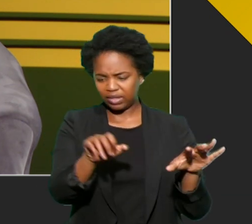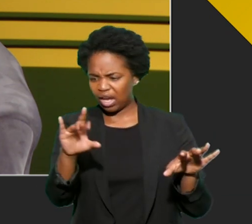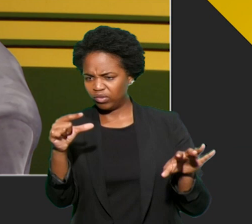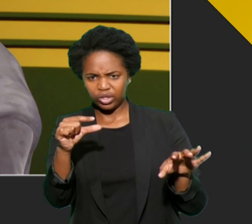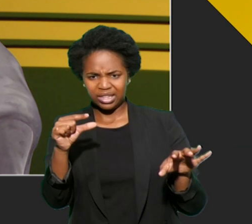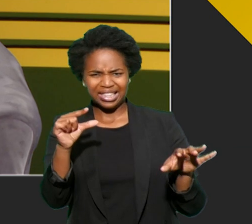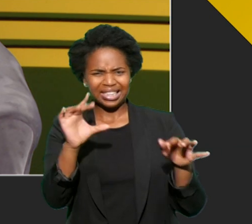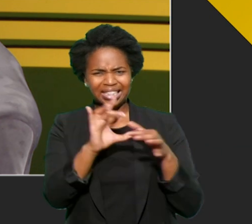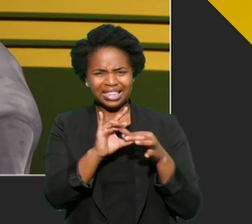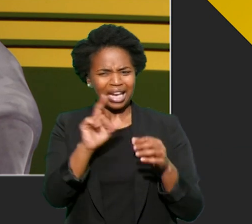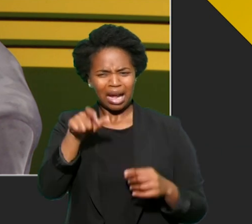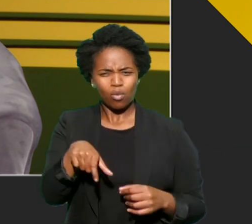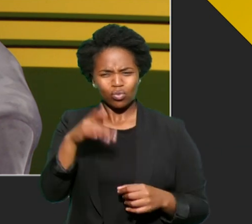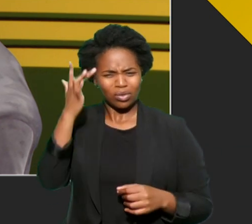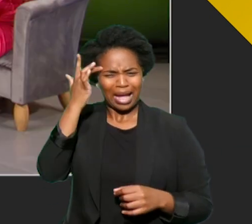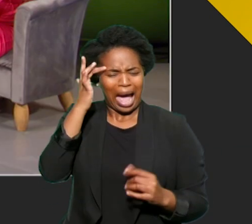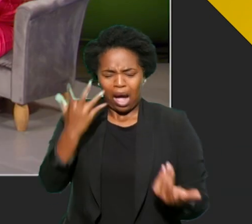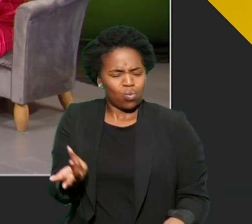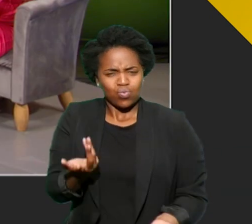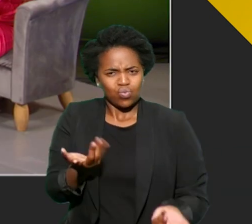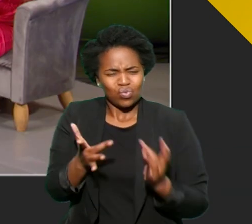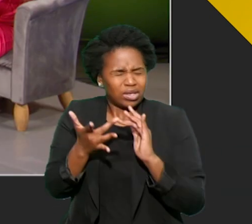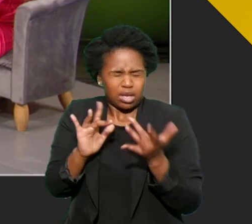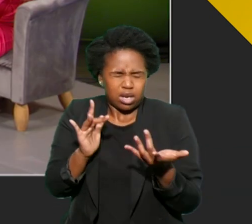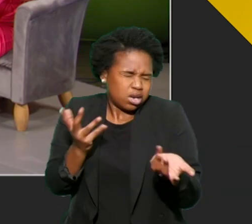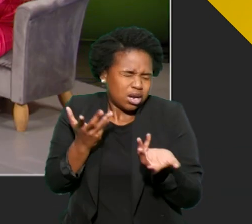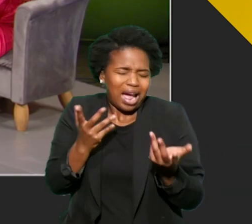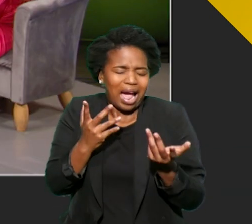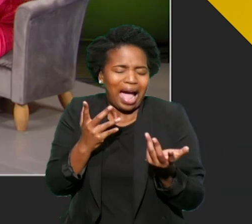and an internet mobile network?